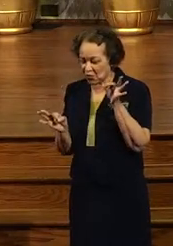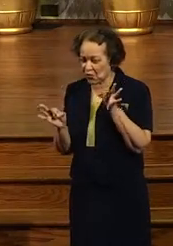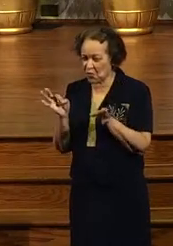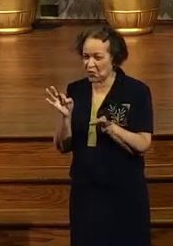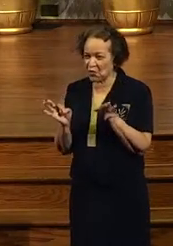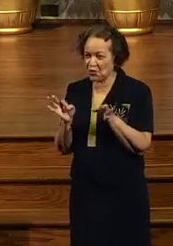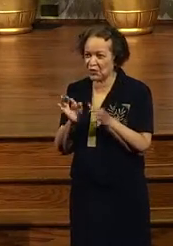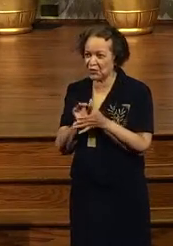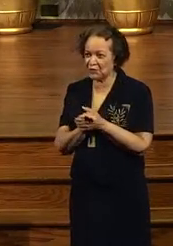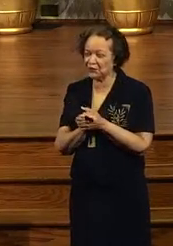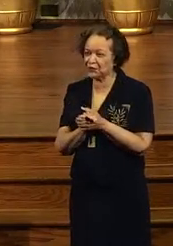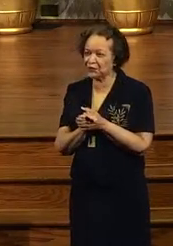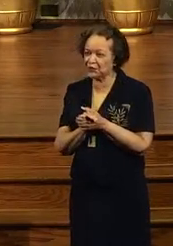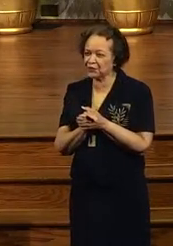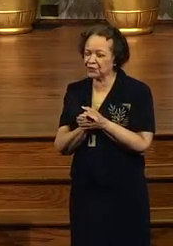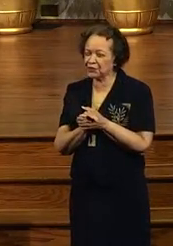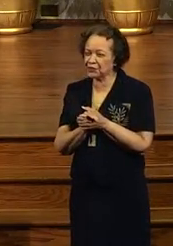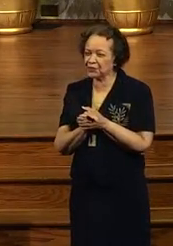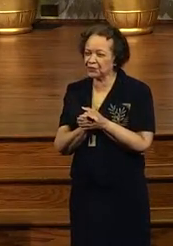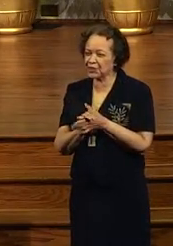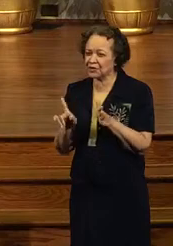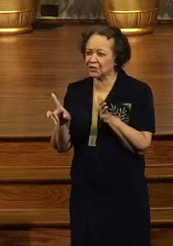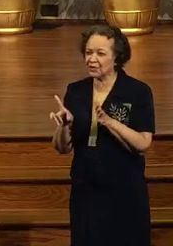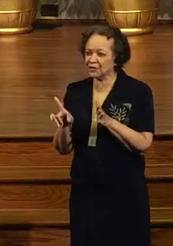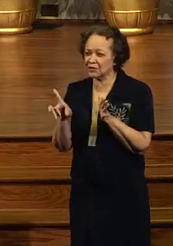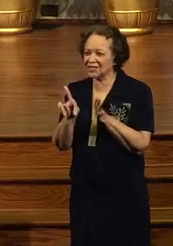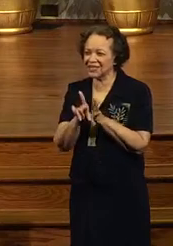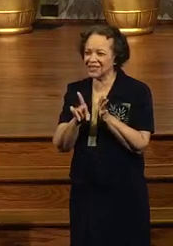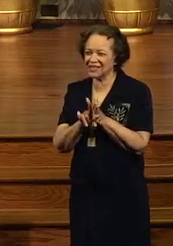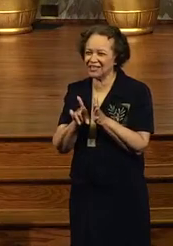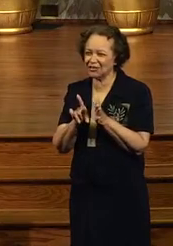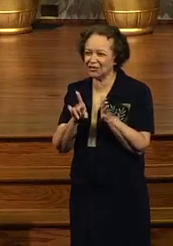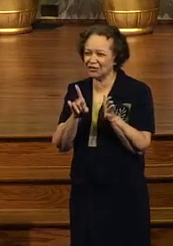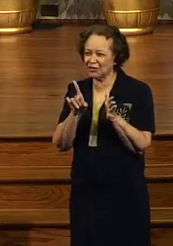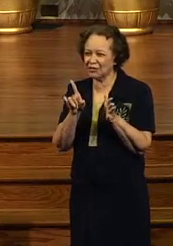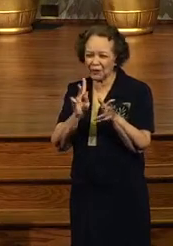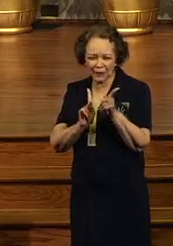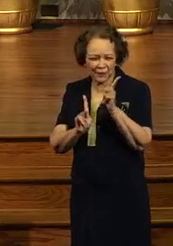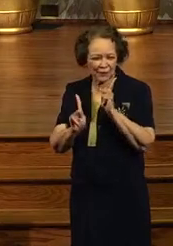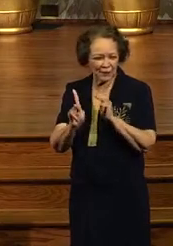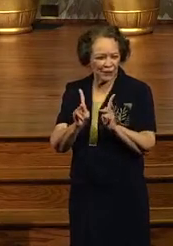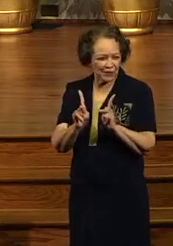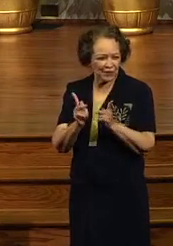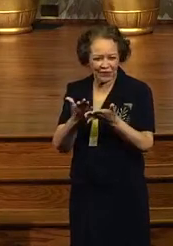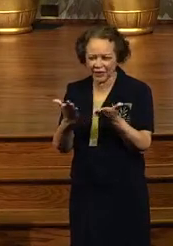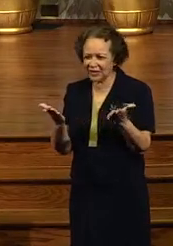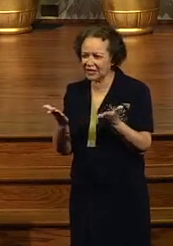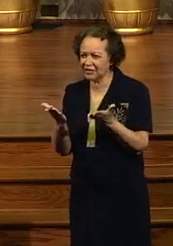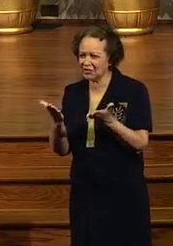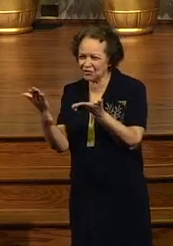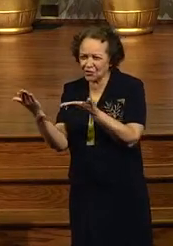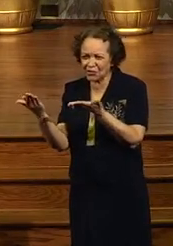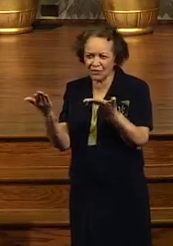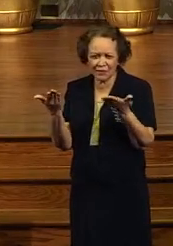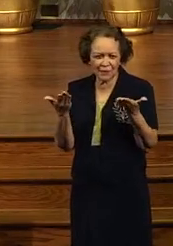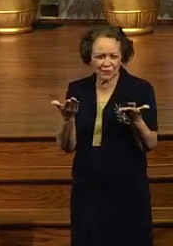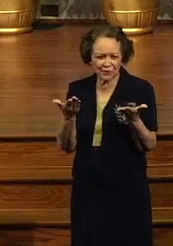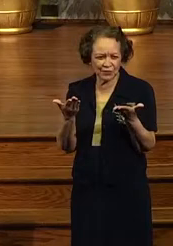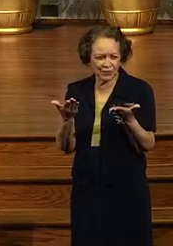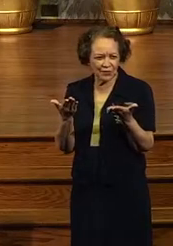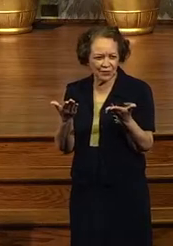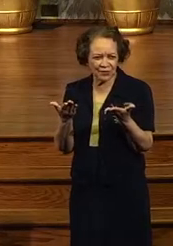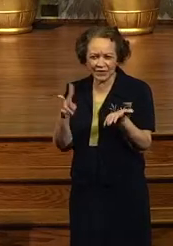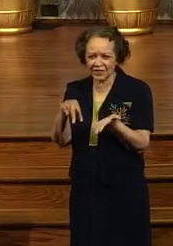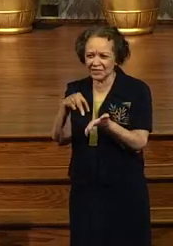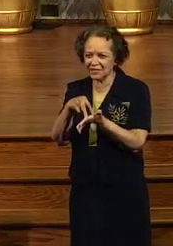our legal community to come and just be a part of the Berean family. And so we're going to ask her to come at this time, and she